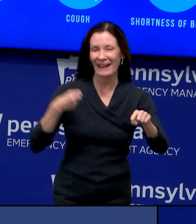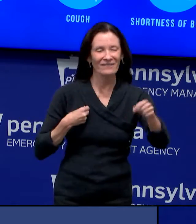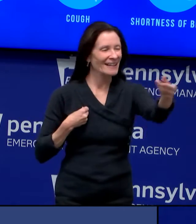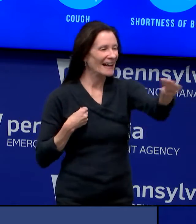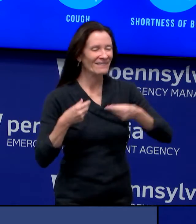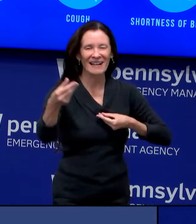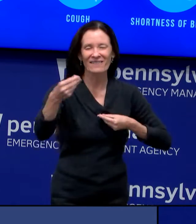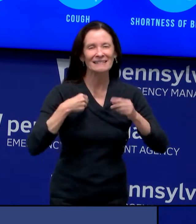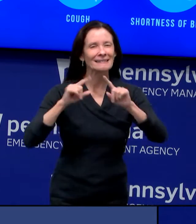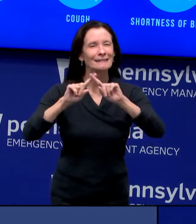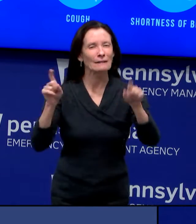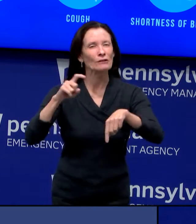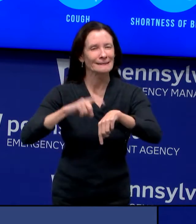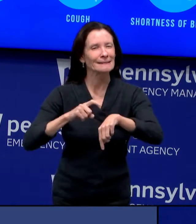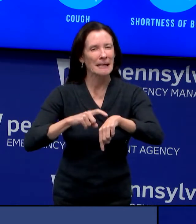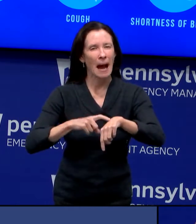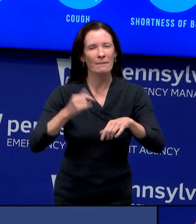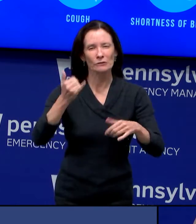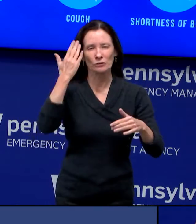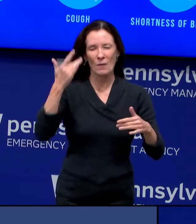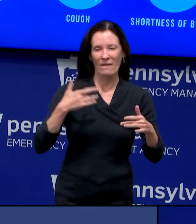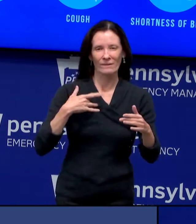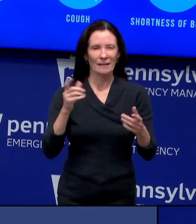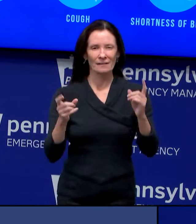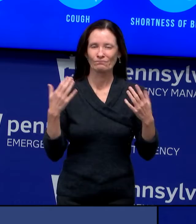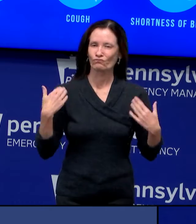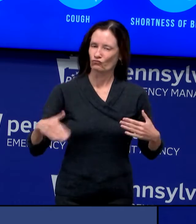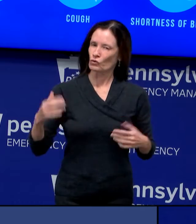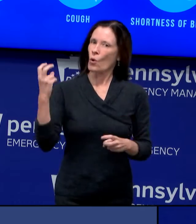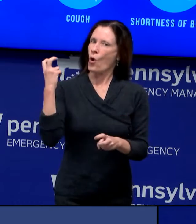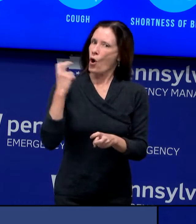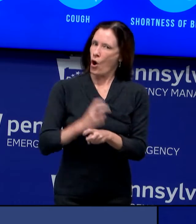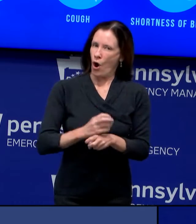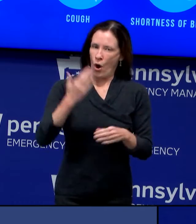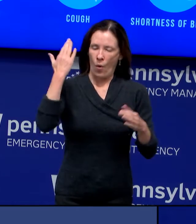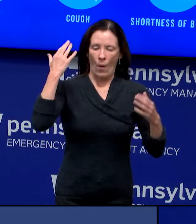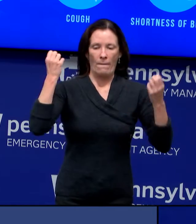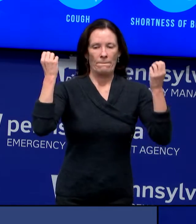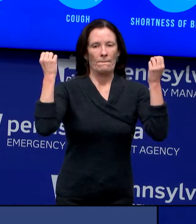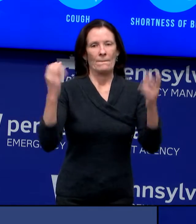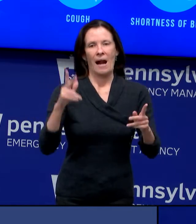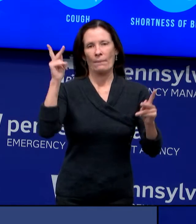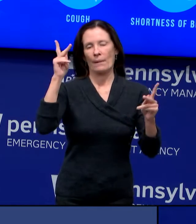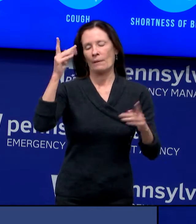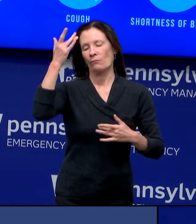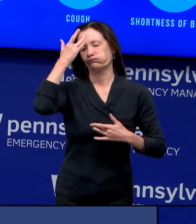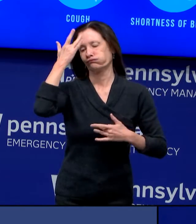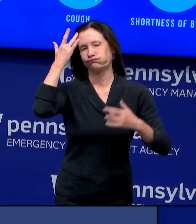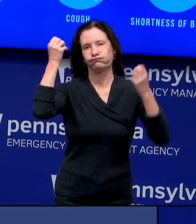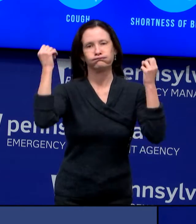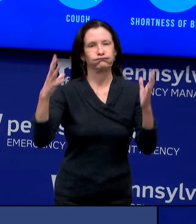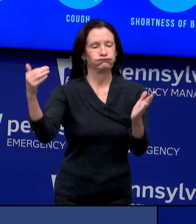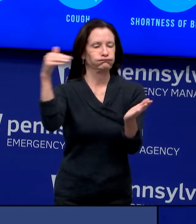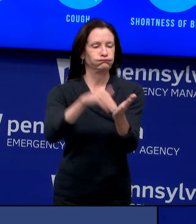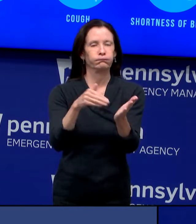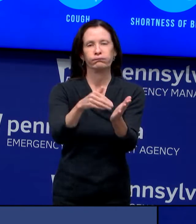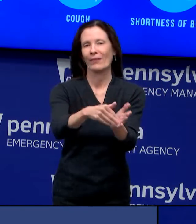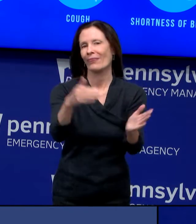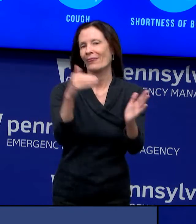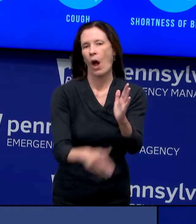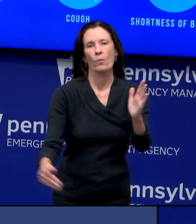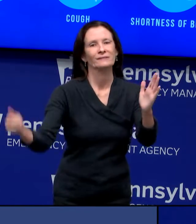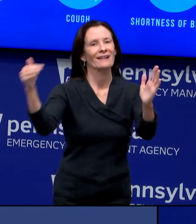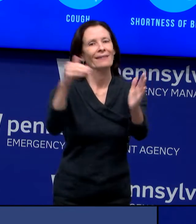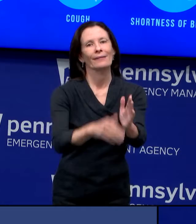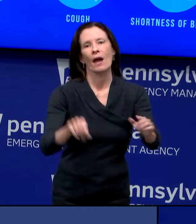This is really difficult with thousands of reports each day. We have had counties, for example, that have had to change